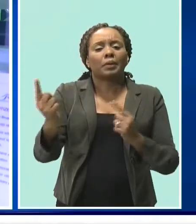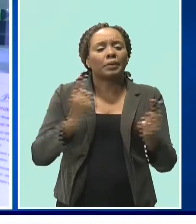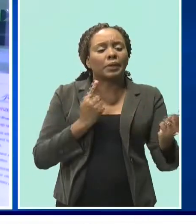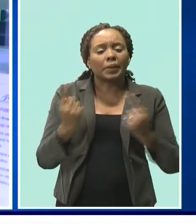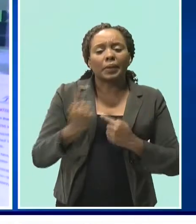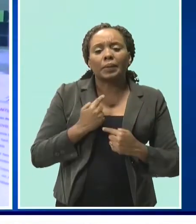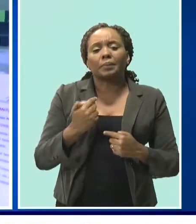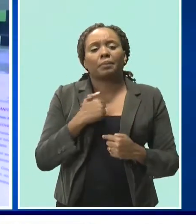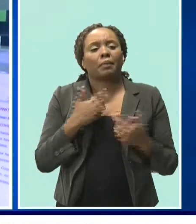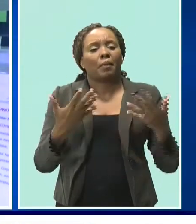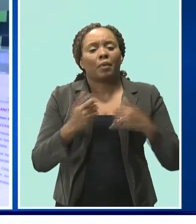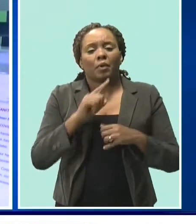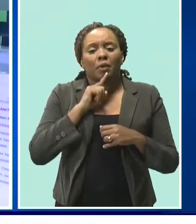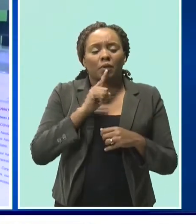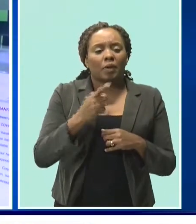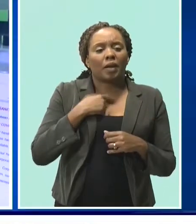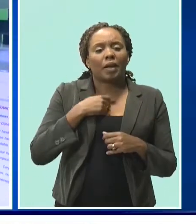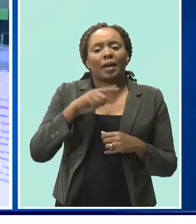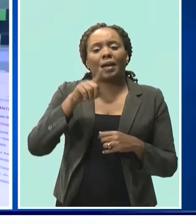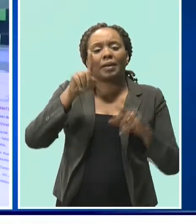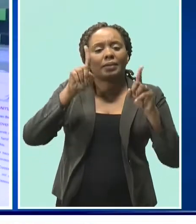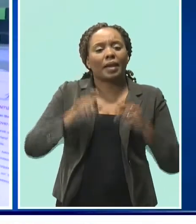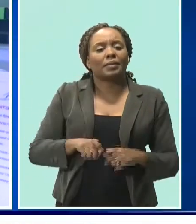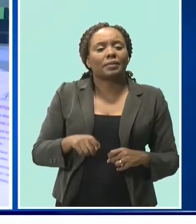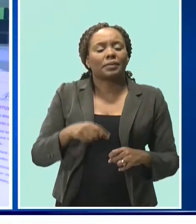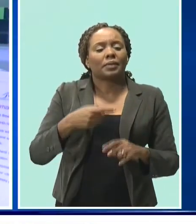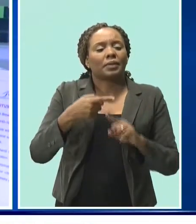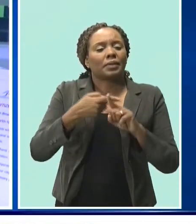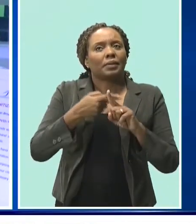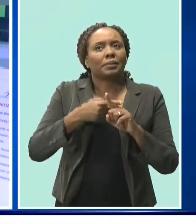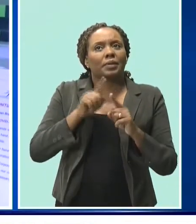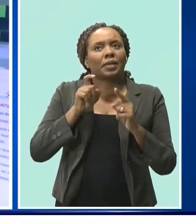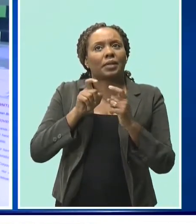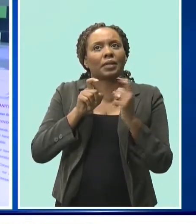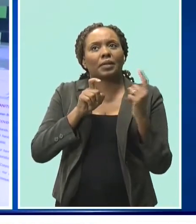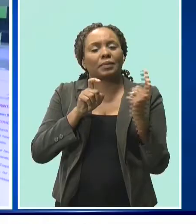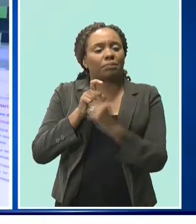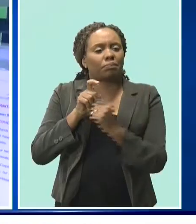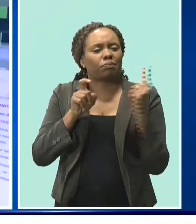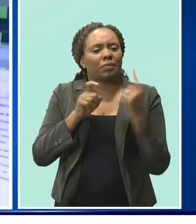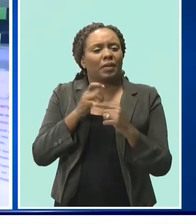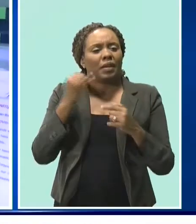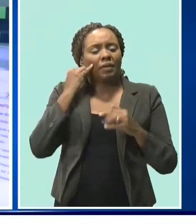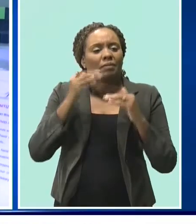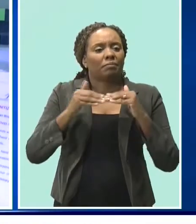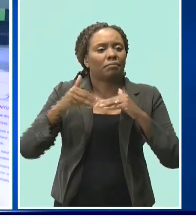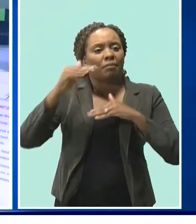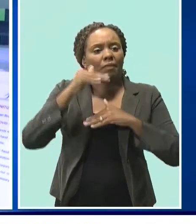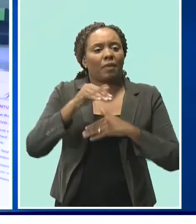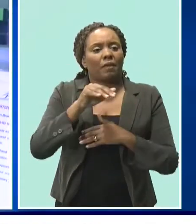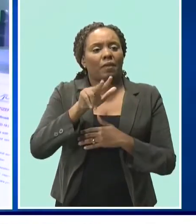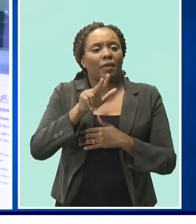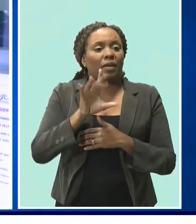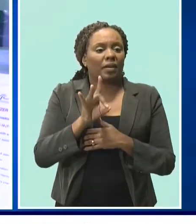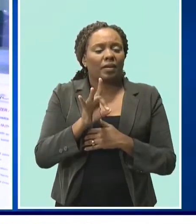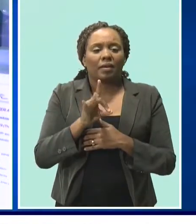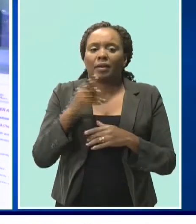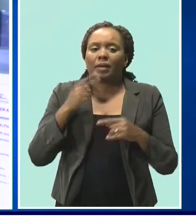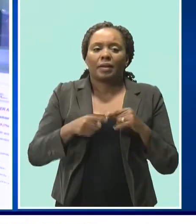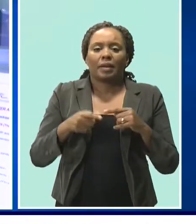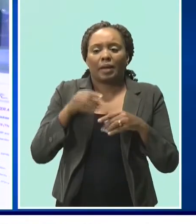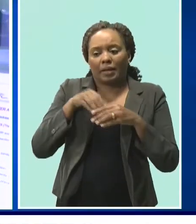to make sure that they test their temperature, because if it's 38 and up, you know you can come in, you have to